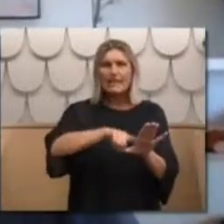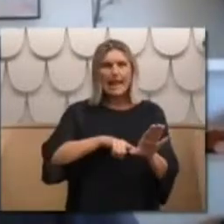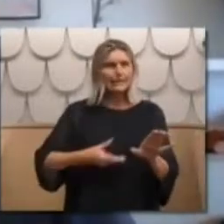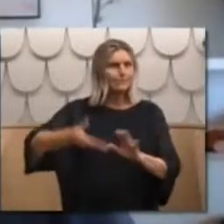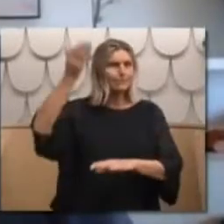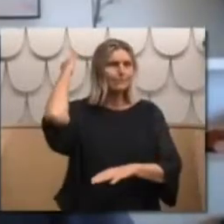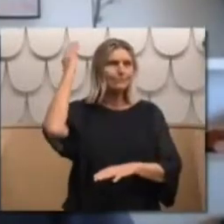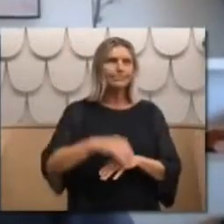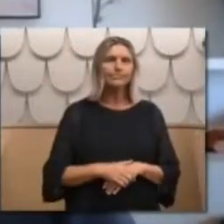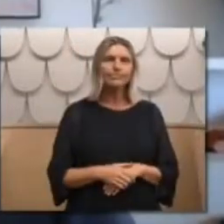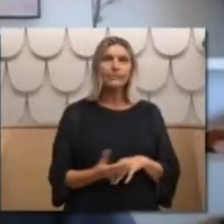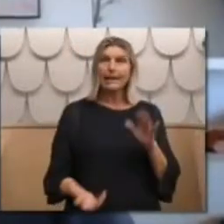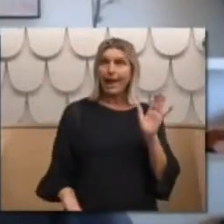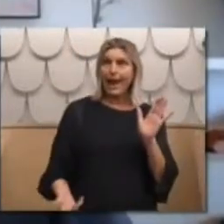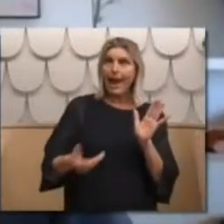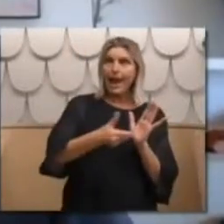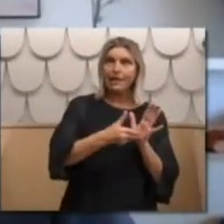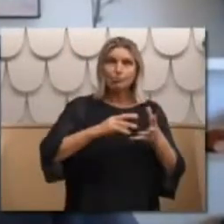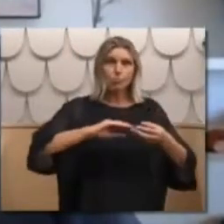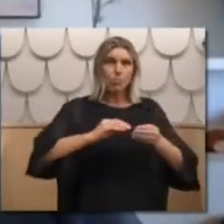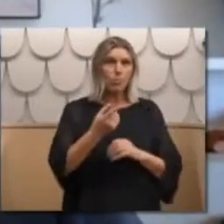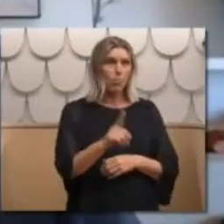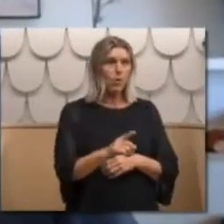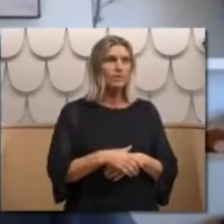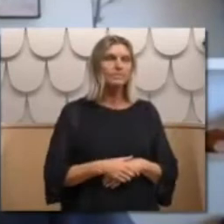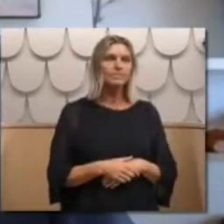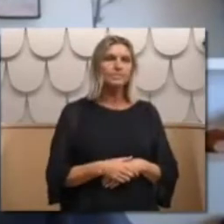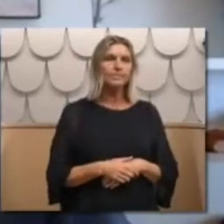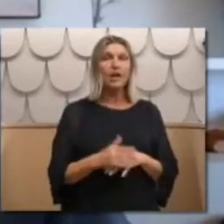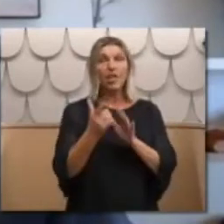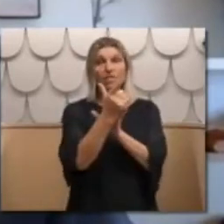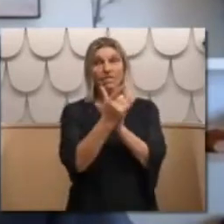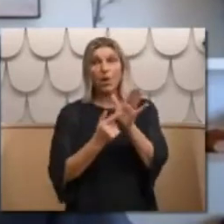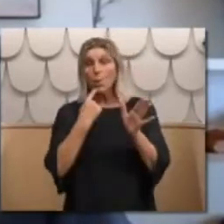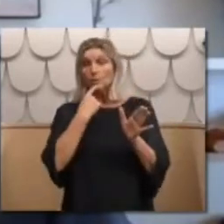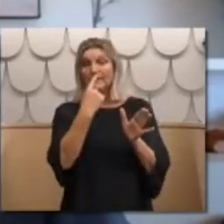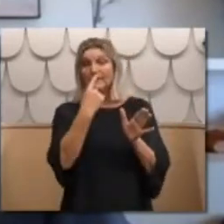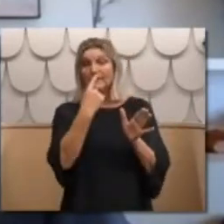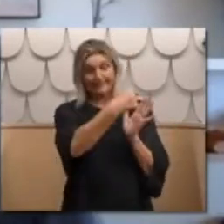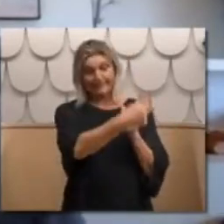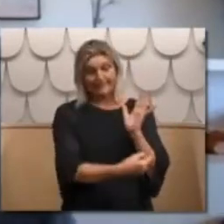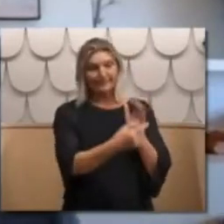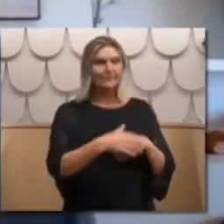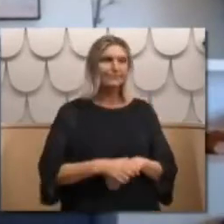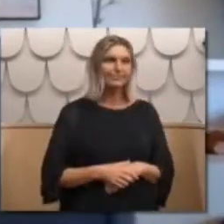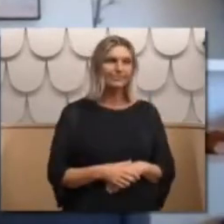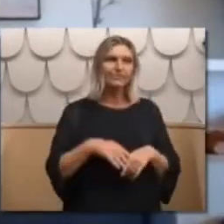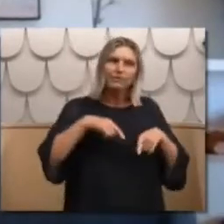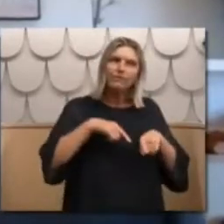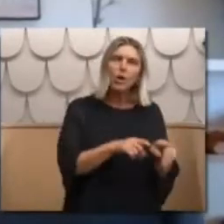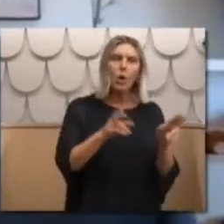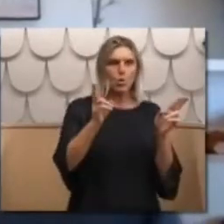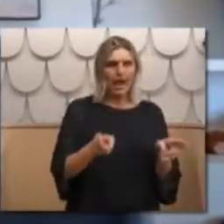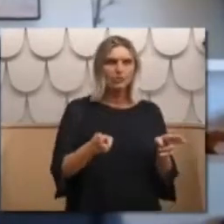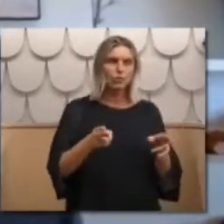When one adds to that the statutory requirement for the commission to comply with the principles of natural justice and